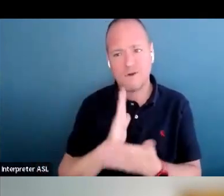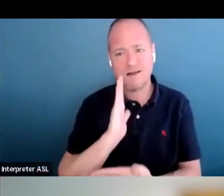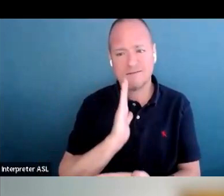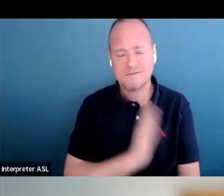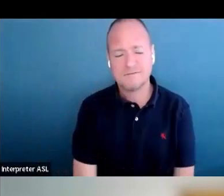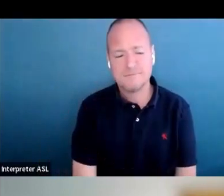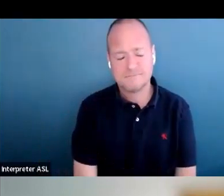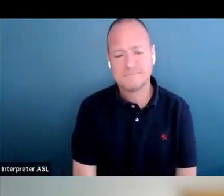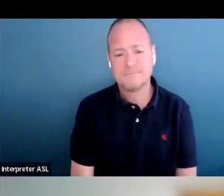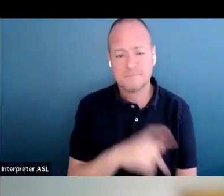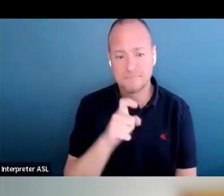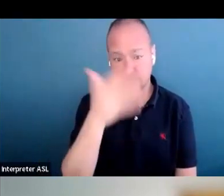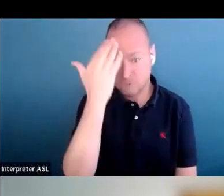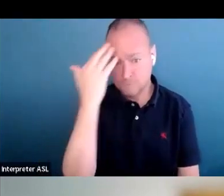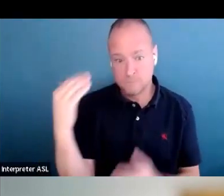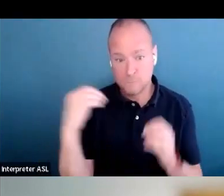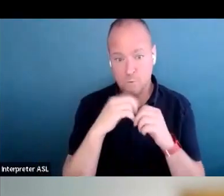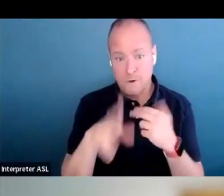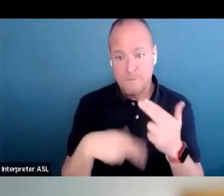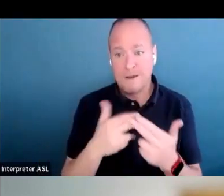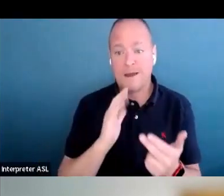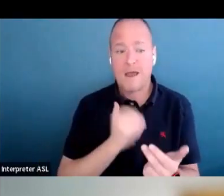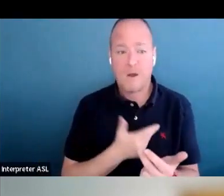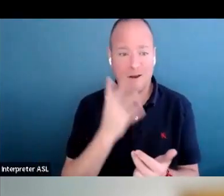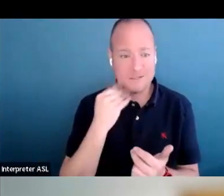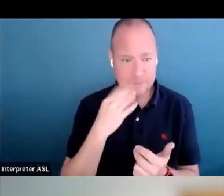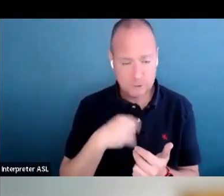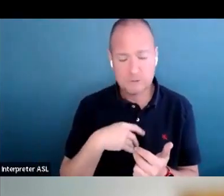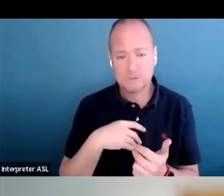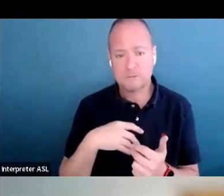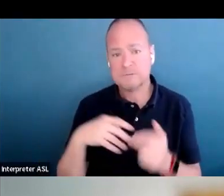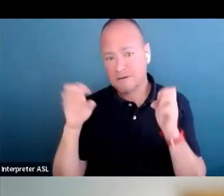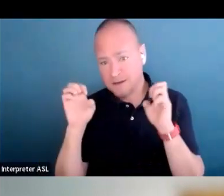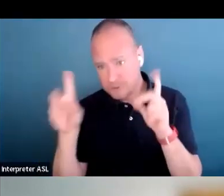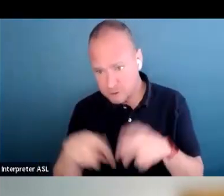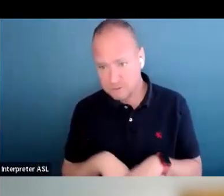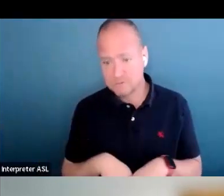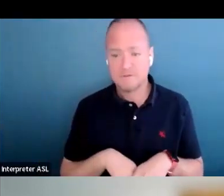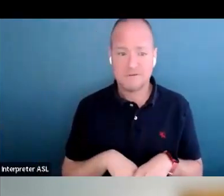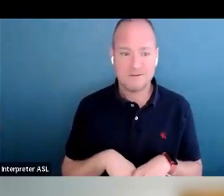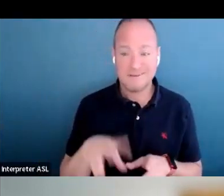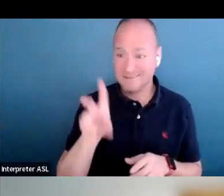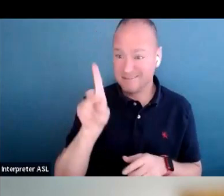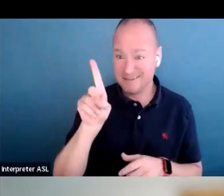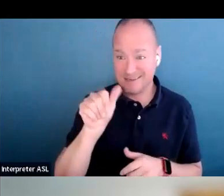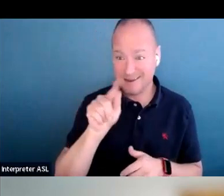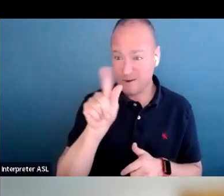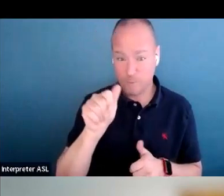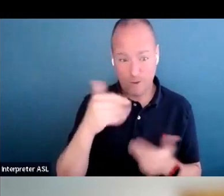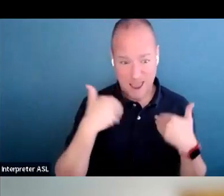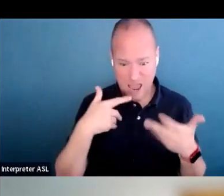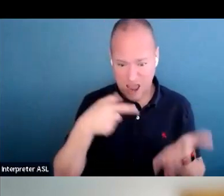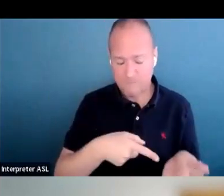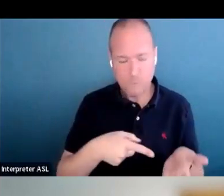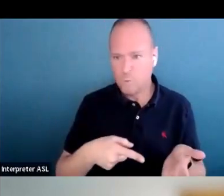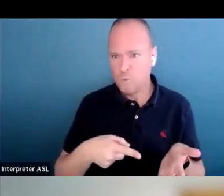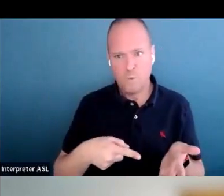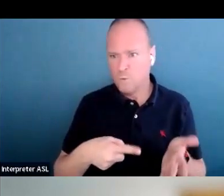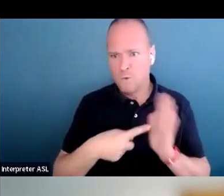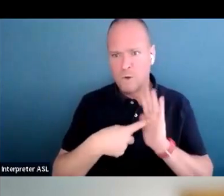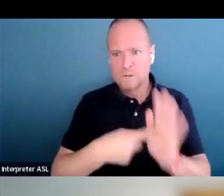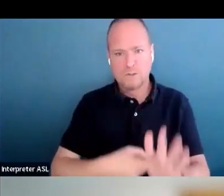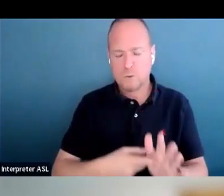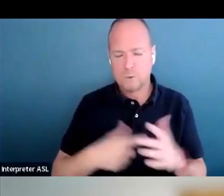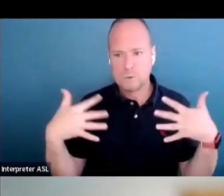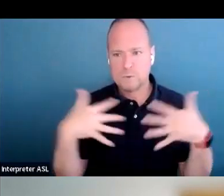We need to know more about our experiences in education. The data we do have tells a scary story. We found a study that